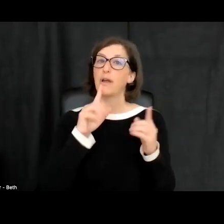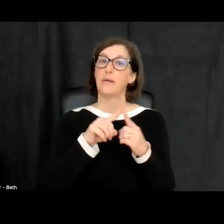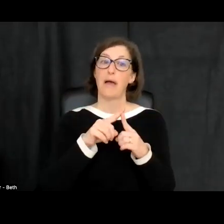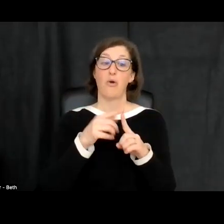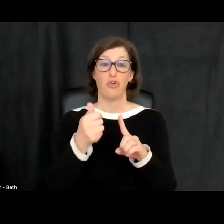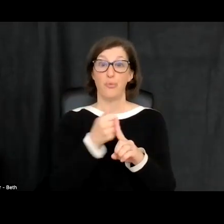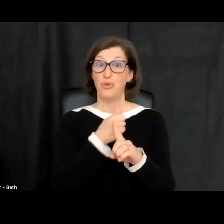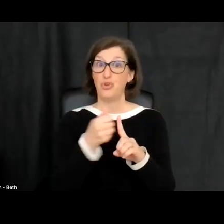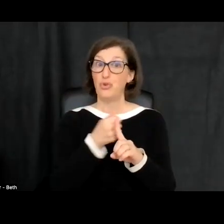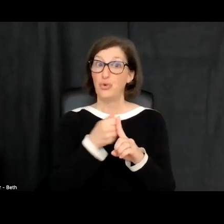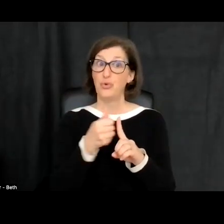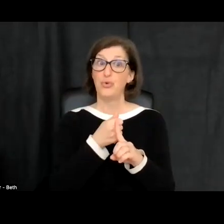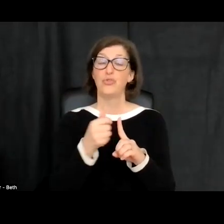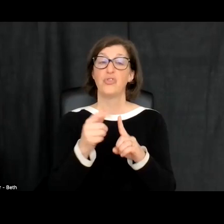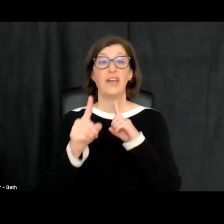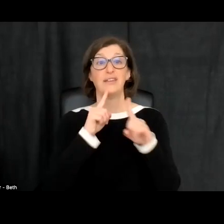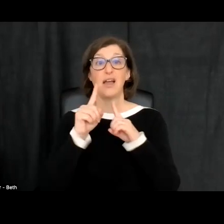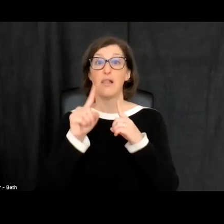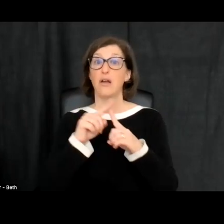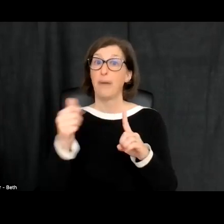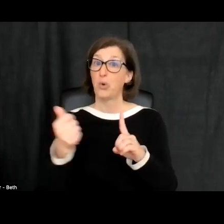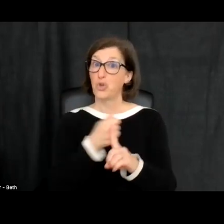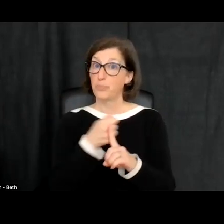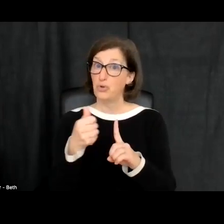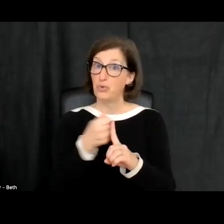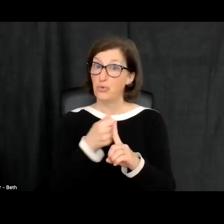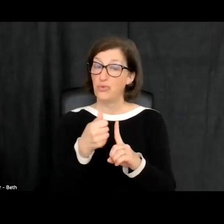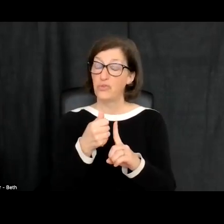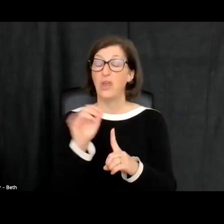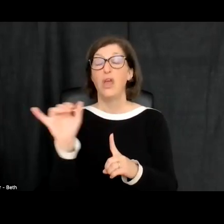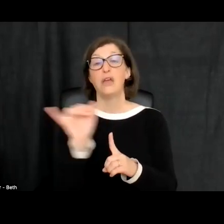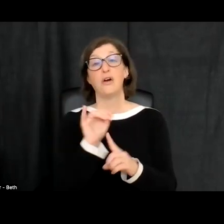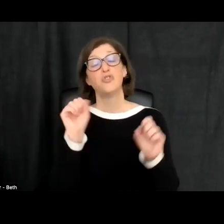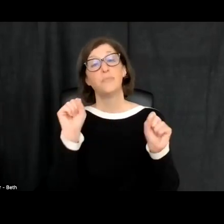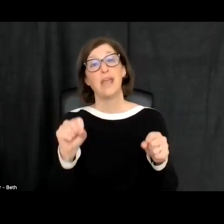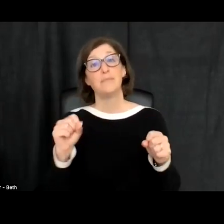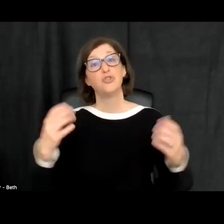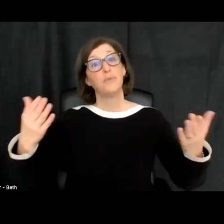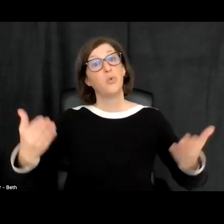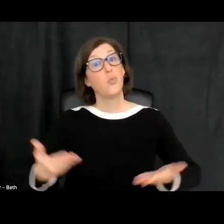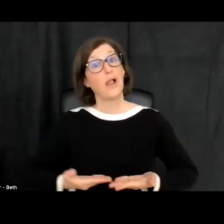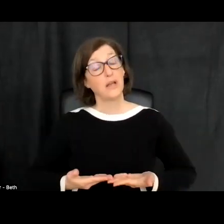abuse, dialoguing about abuse, and also to be able to be welcoming